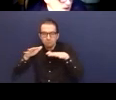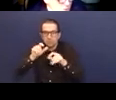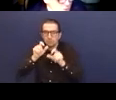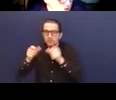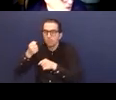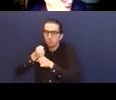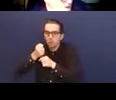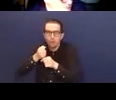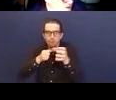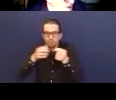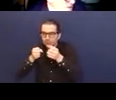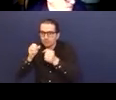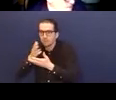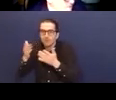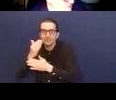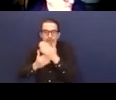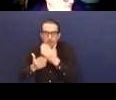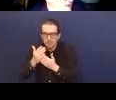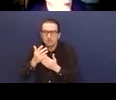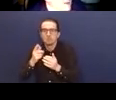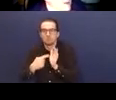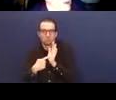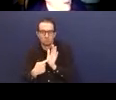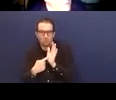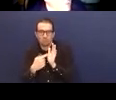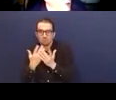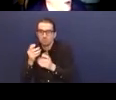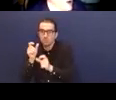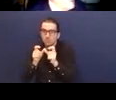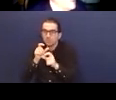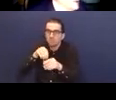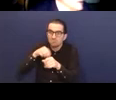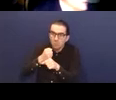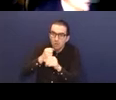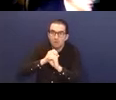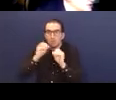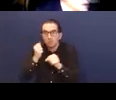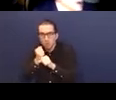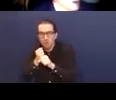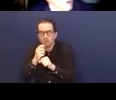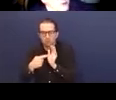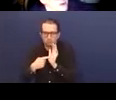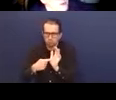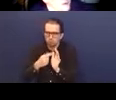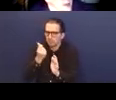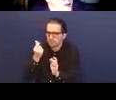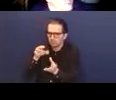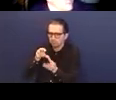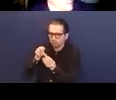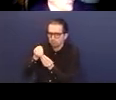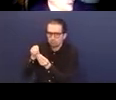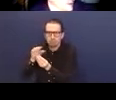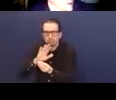Unemployment rates also by disability. And then we have reducing inequality, number